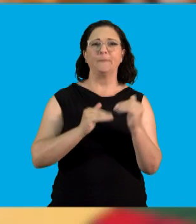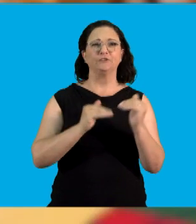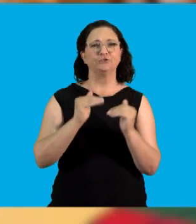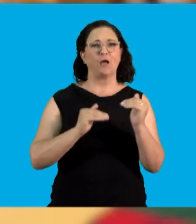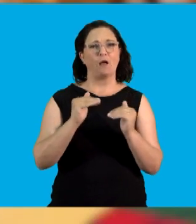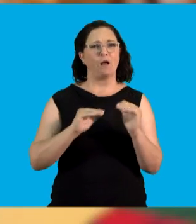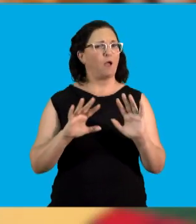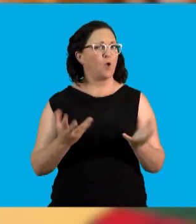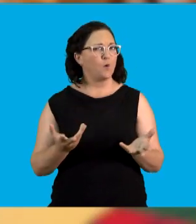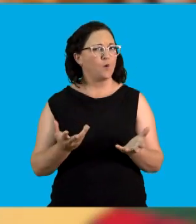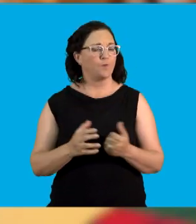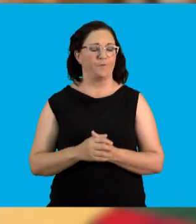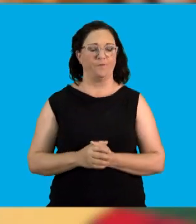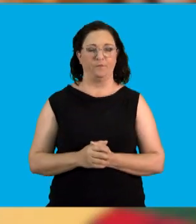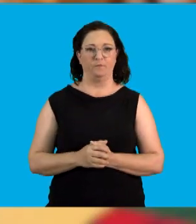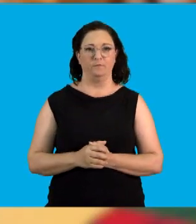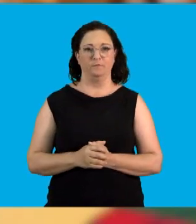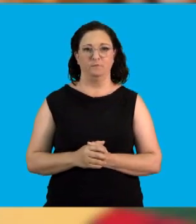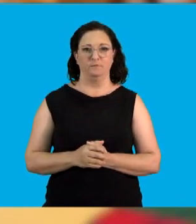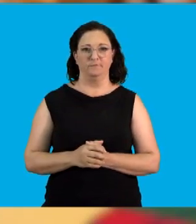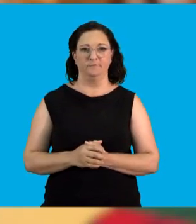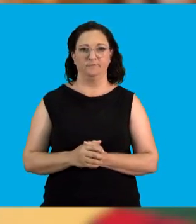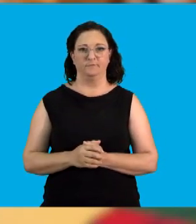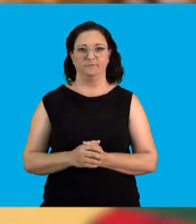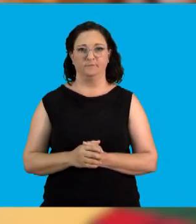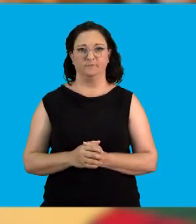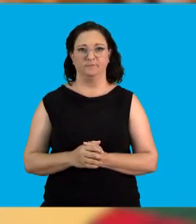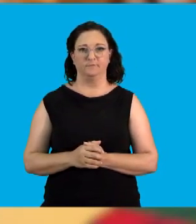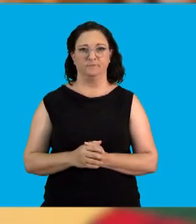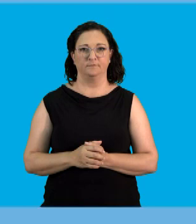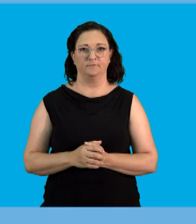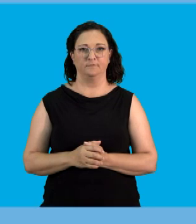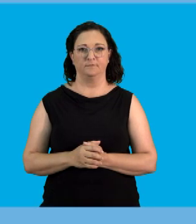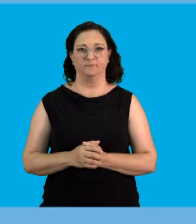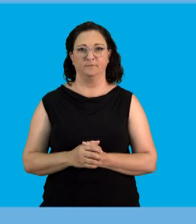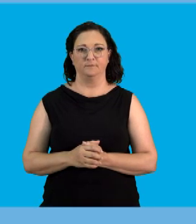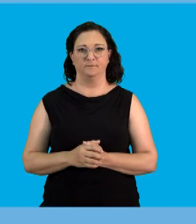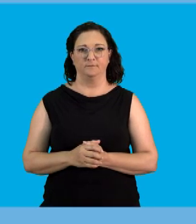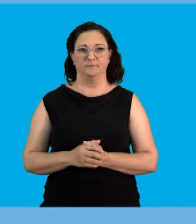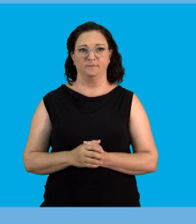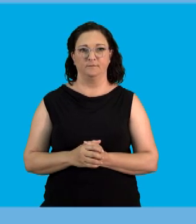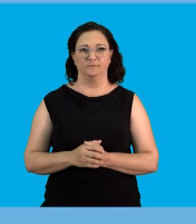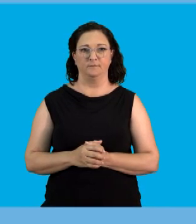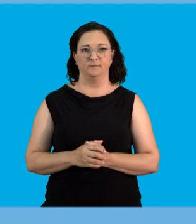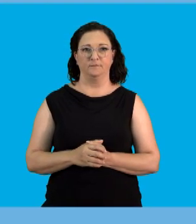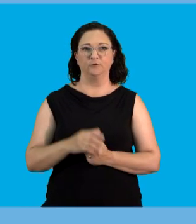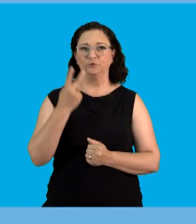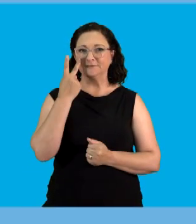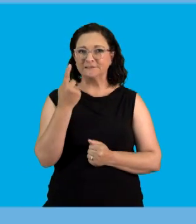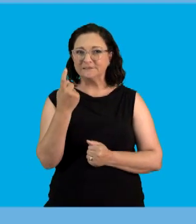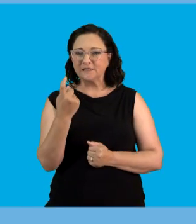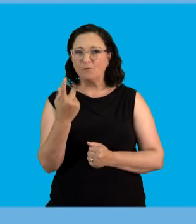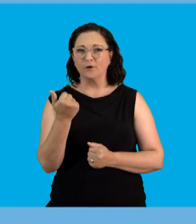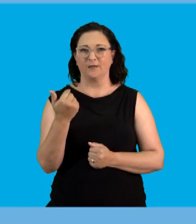particular pressure that we are talking about? So we have seen someone that is checking their tire pressure of a car. We have seen